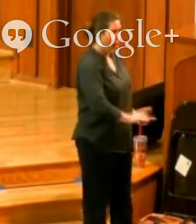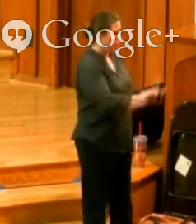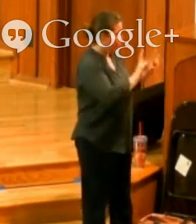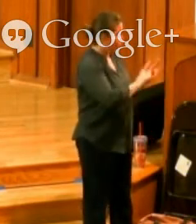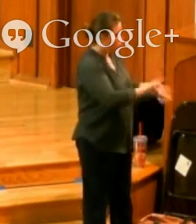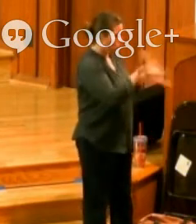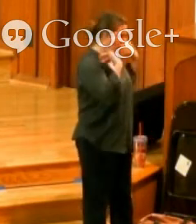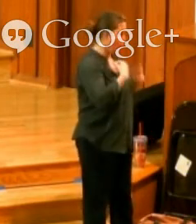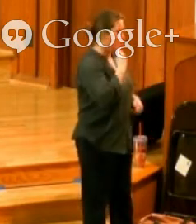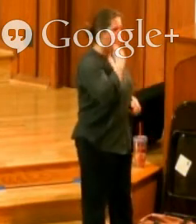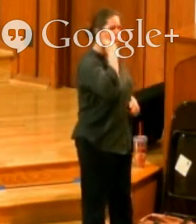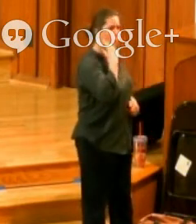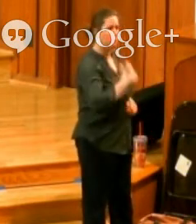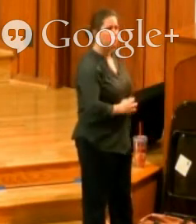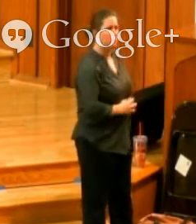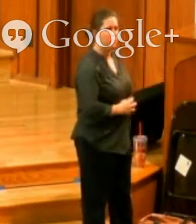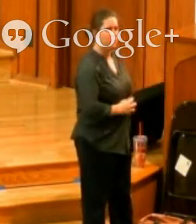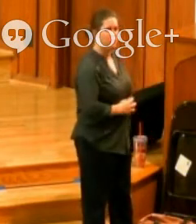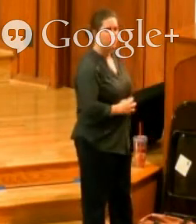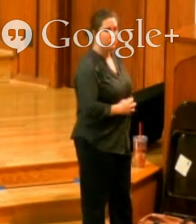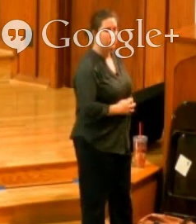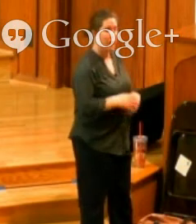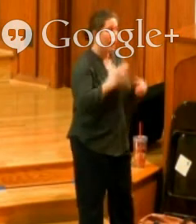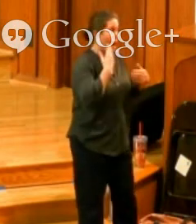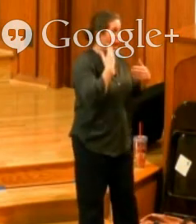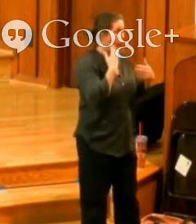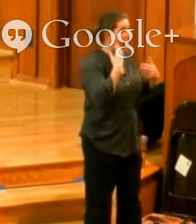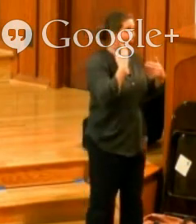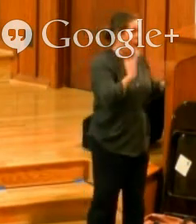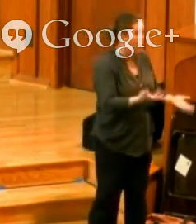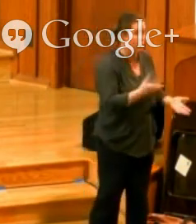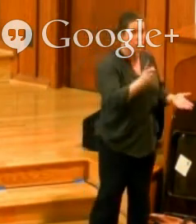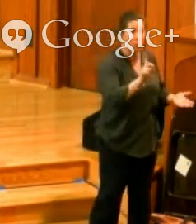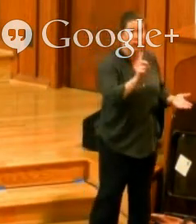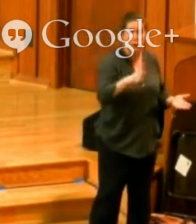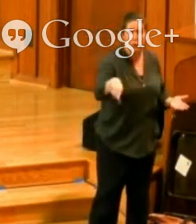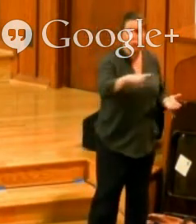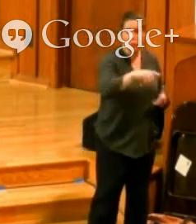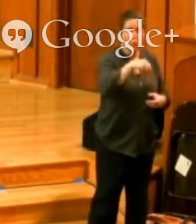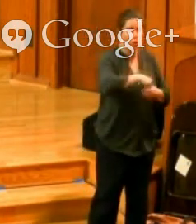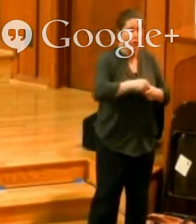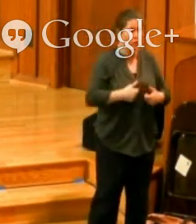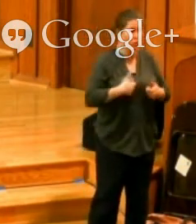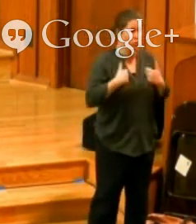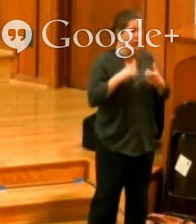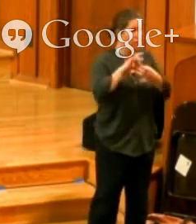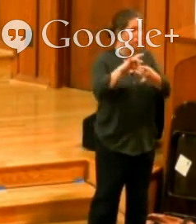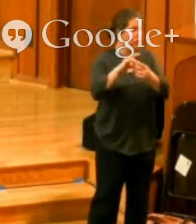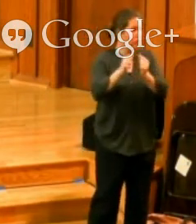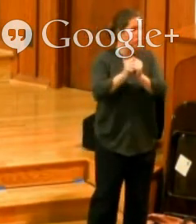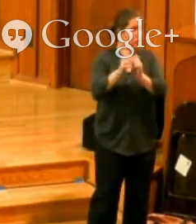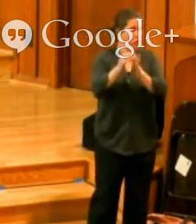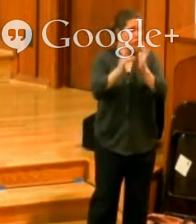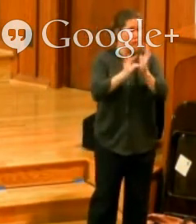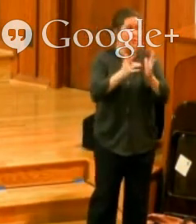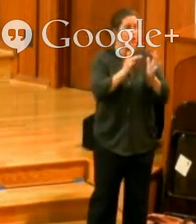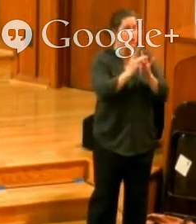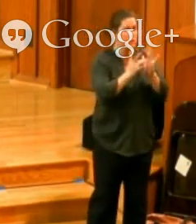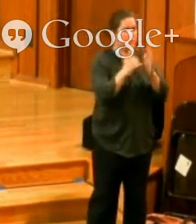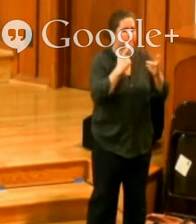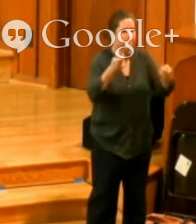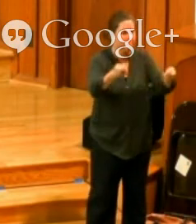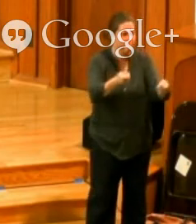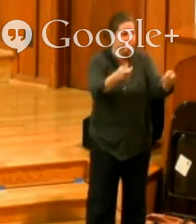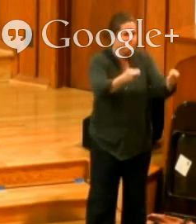home. I don't know where you are in light of your relationship with Jesus tonight, but he's telling you, friend, come home.